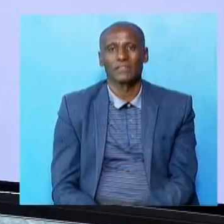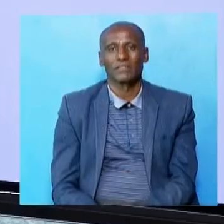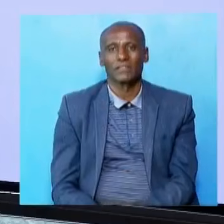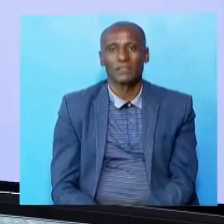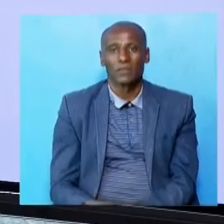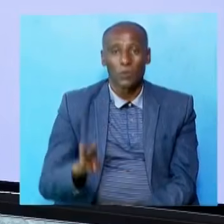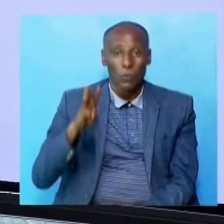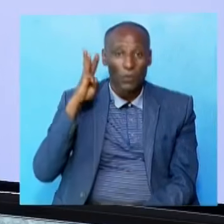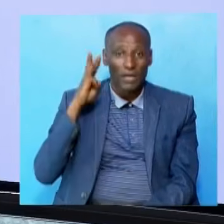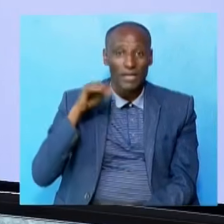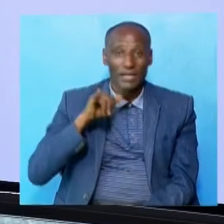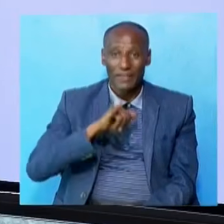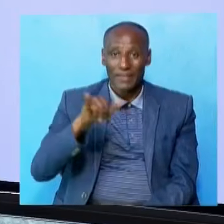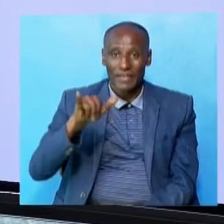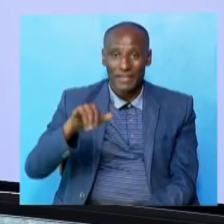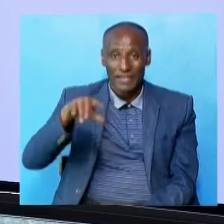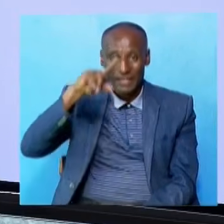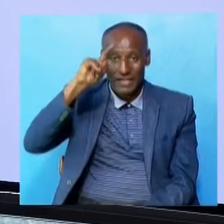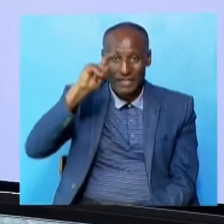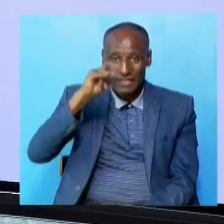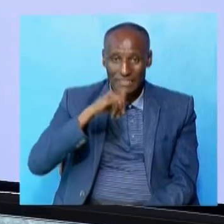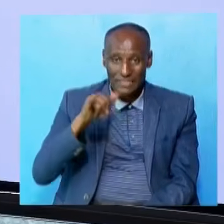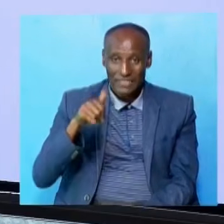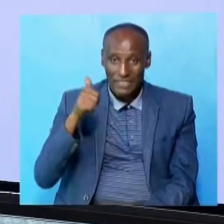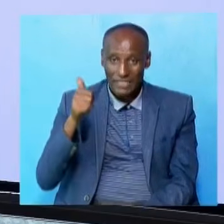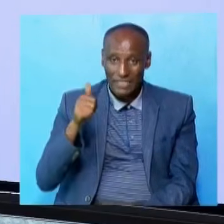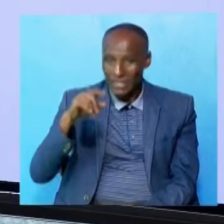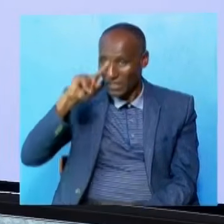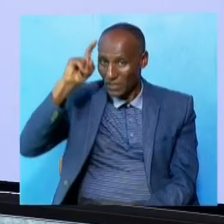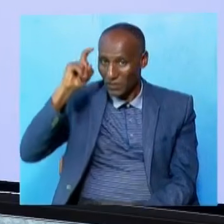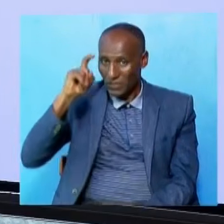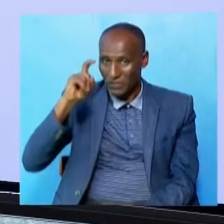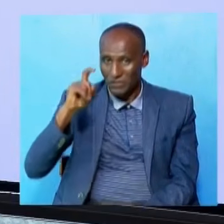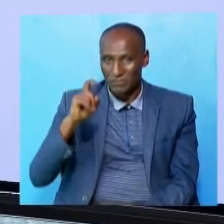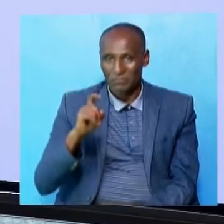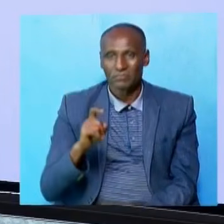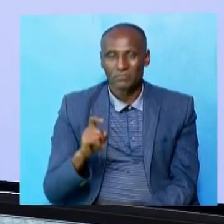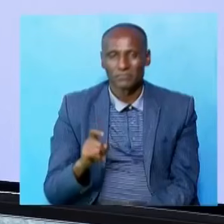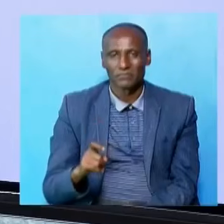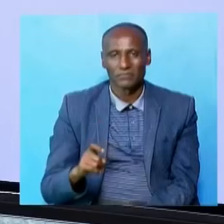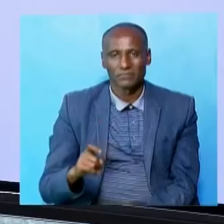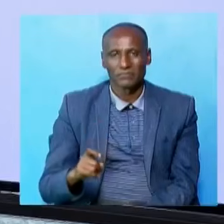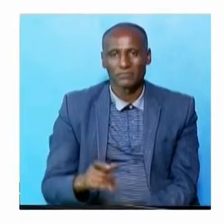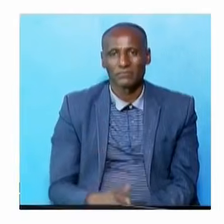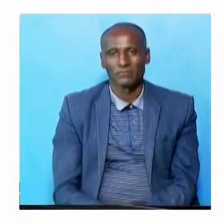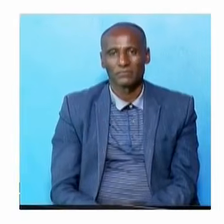question? Let's do it one more. Okay.